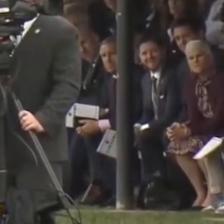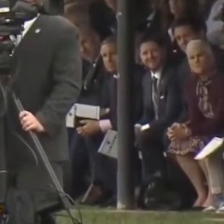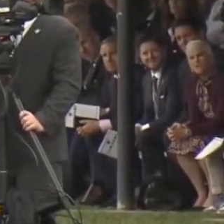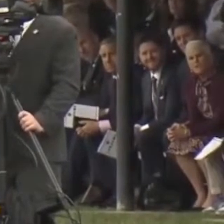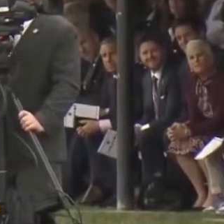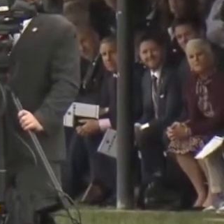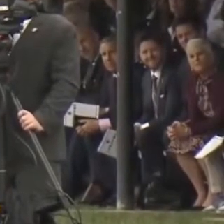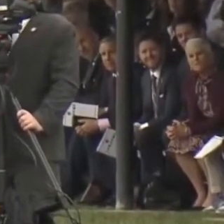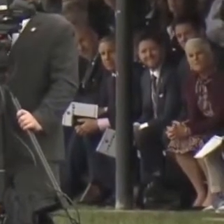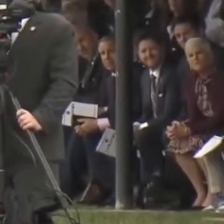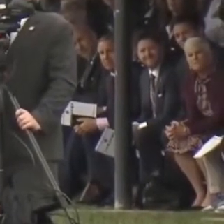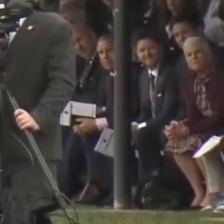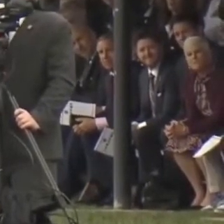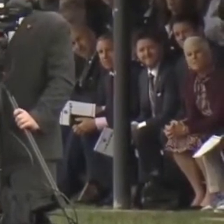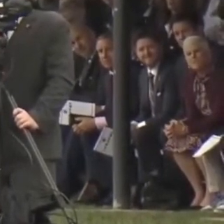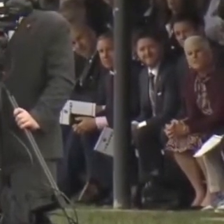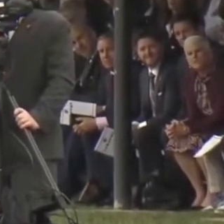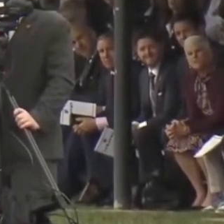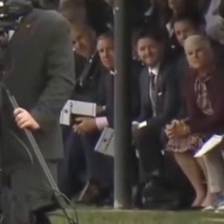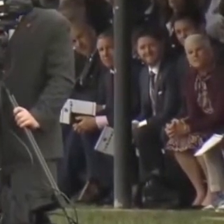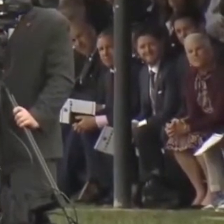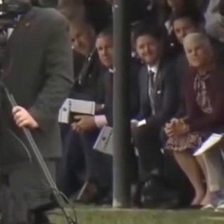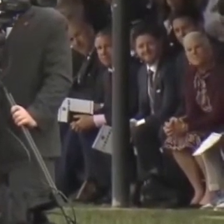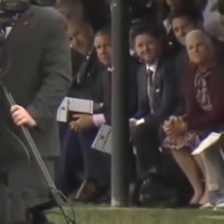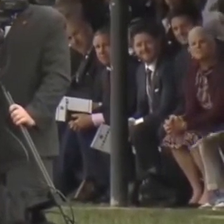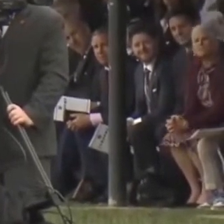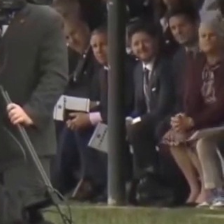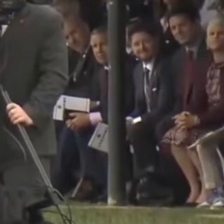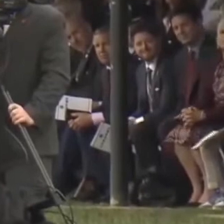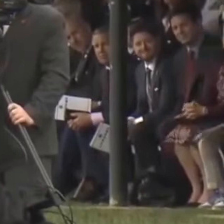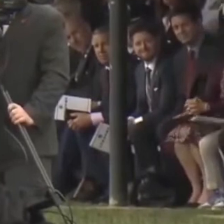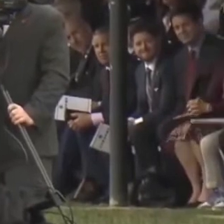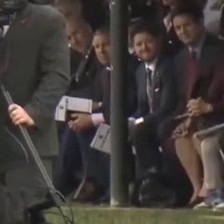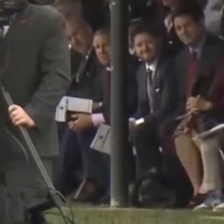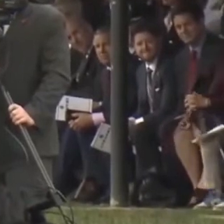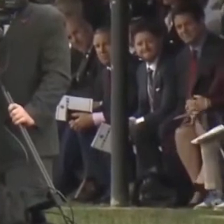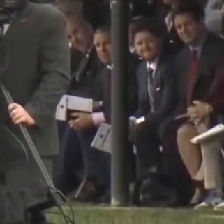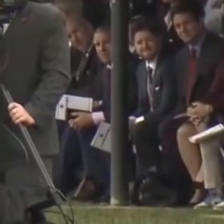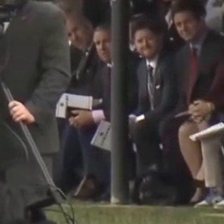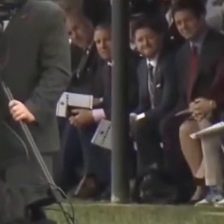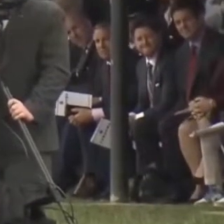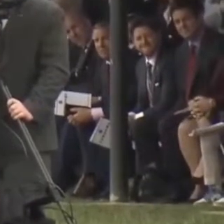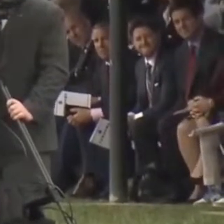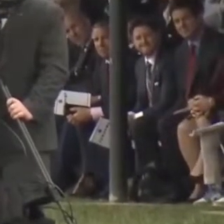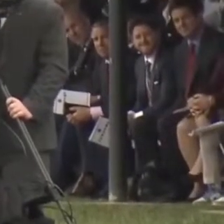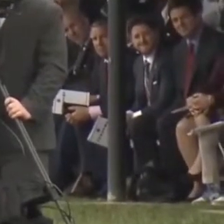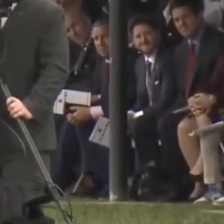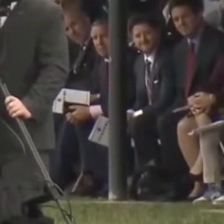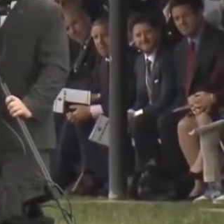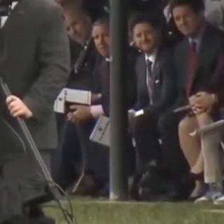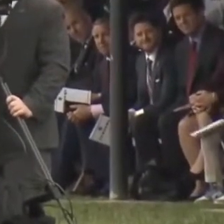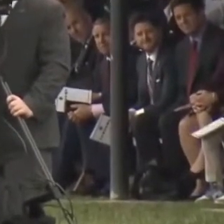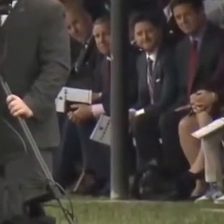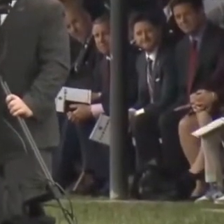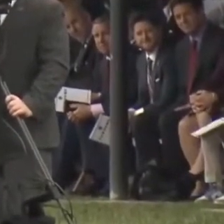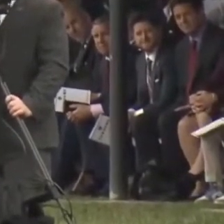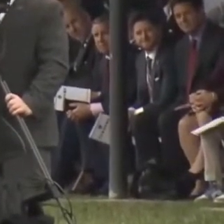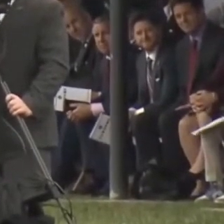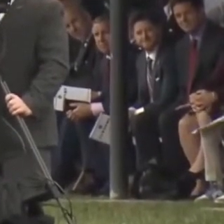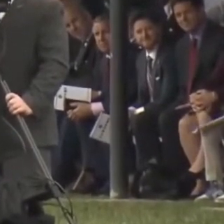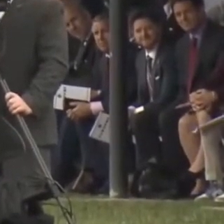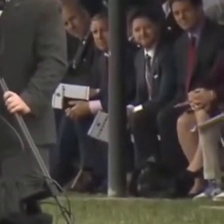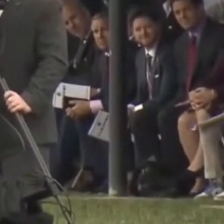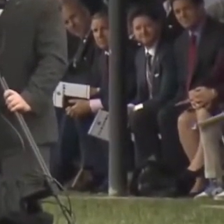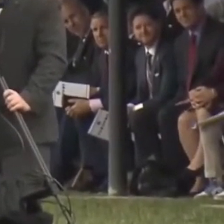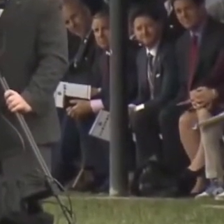America the Constitution of the United States of America against all enemies, foreign and domestic, and that you will